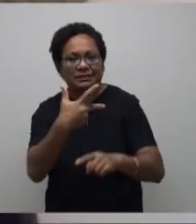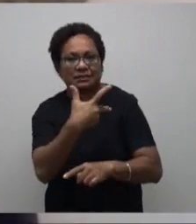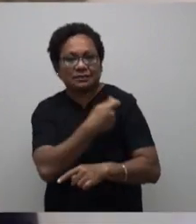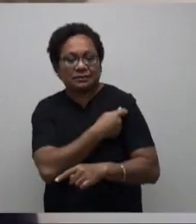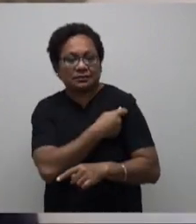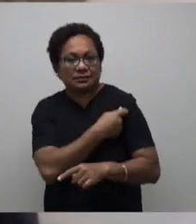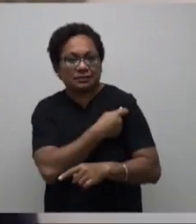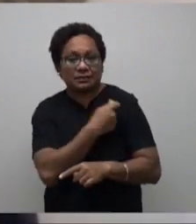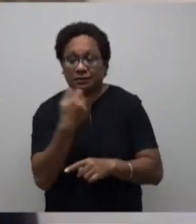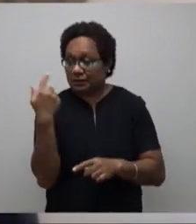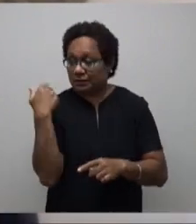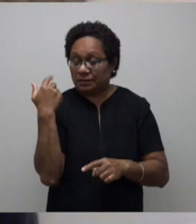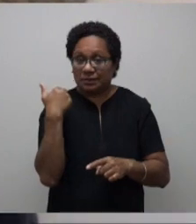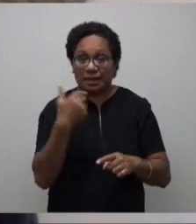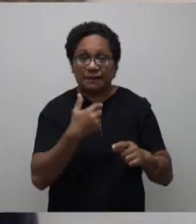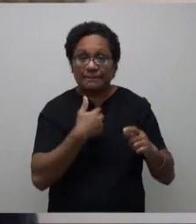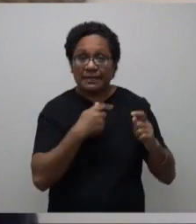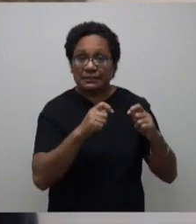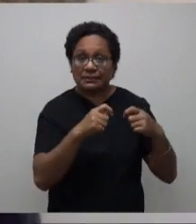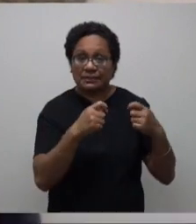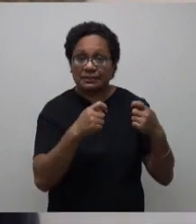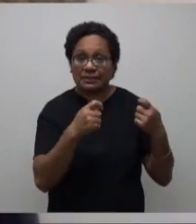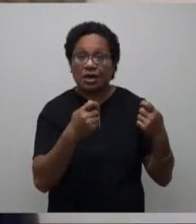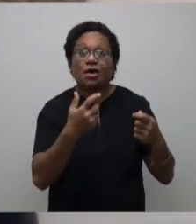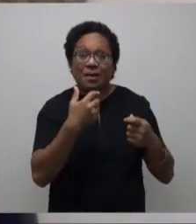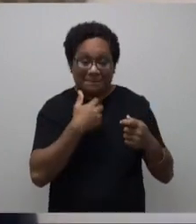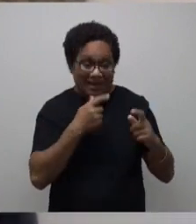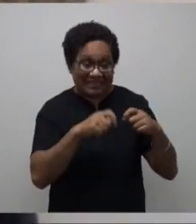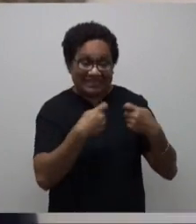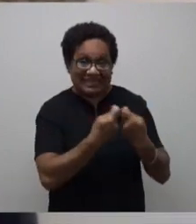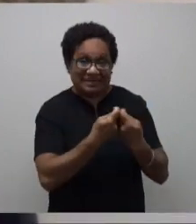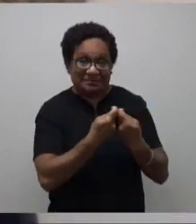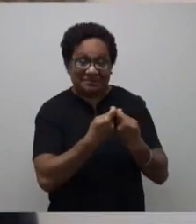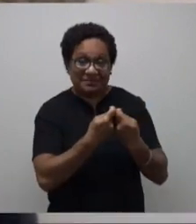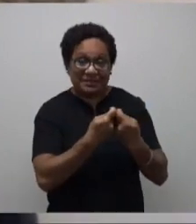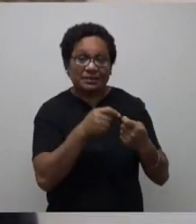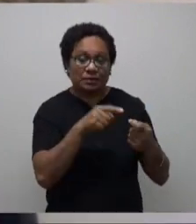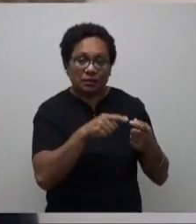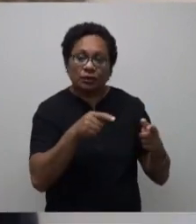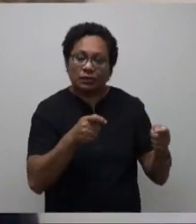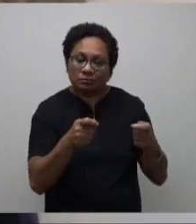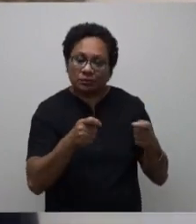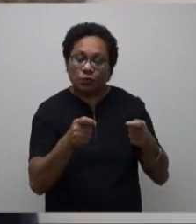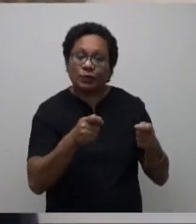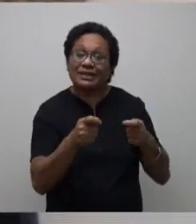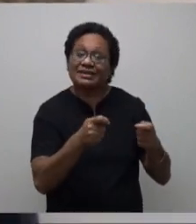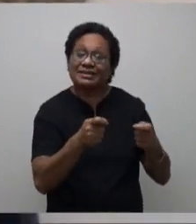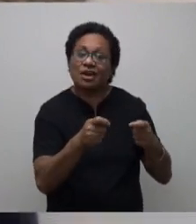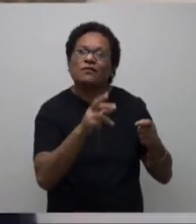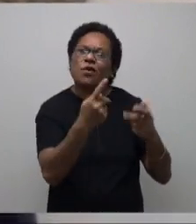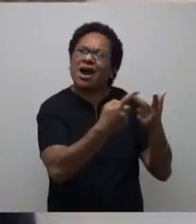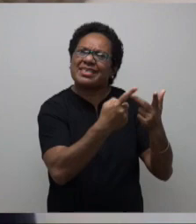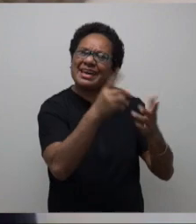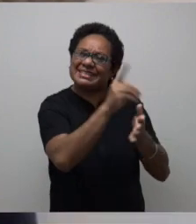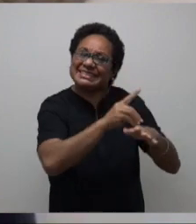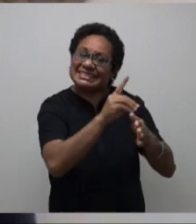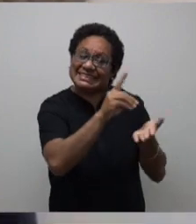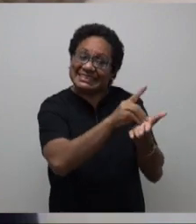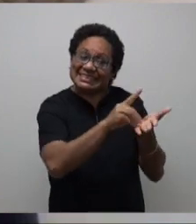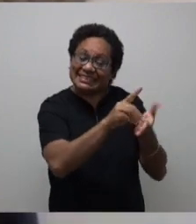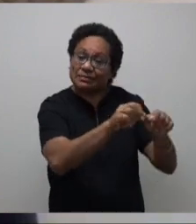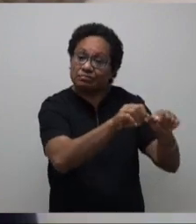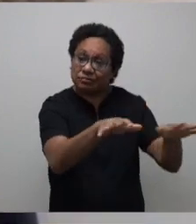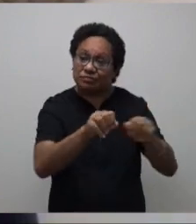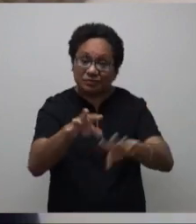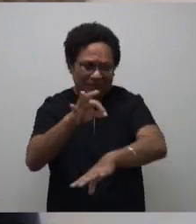2 outbreaks under control in the last 4 years. This was meningococcal C and measles. Both these outbreaks were brought under control